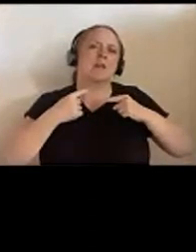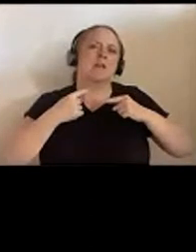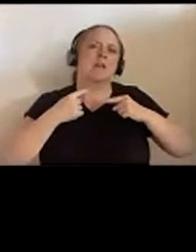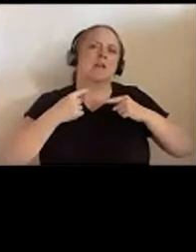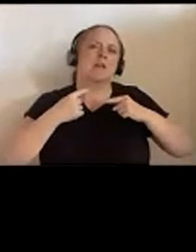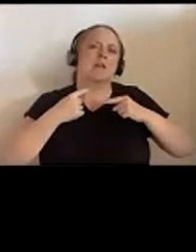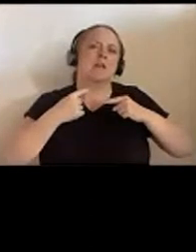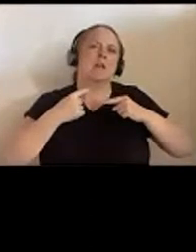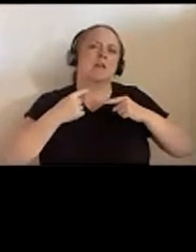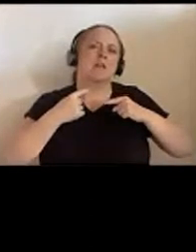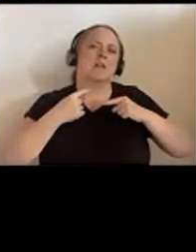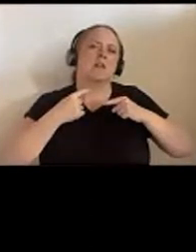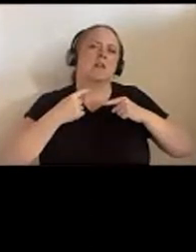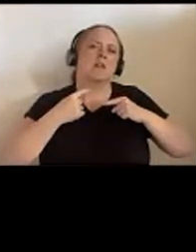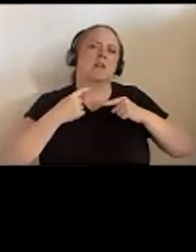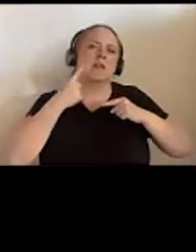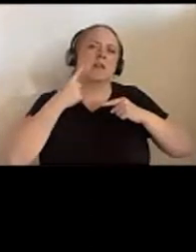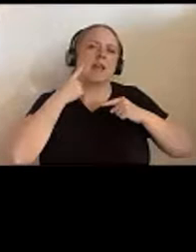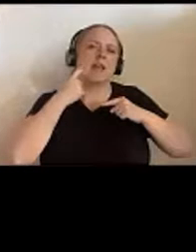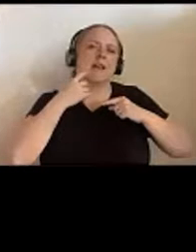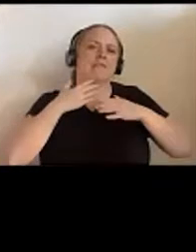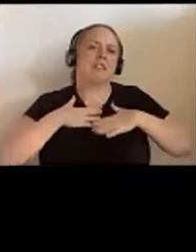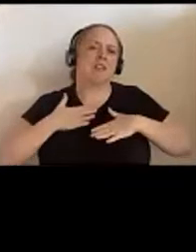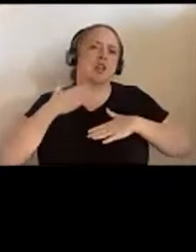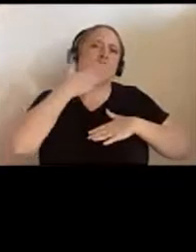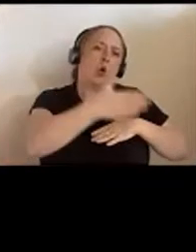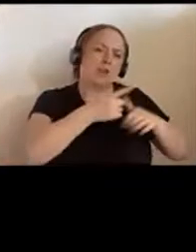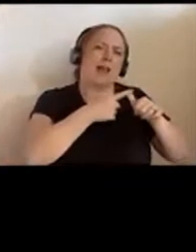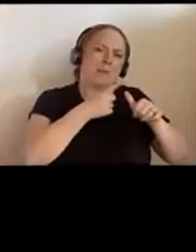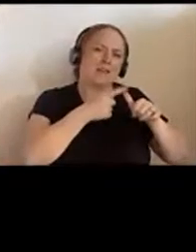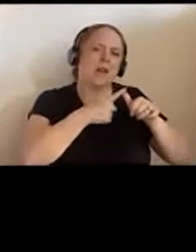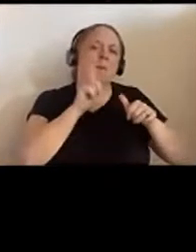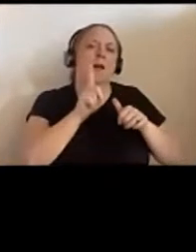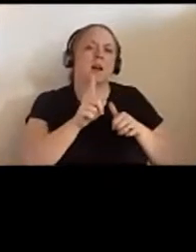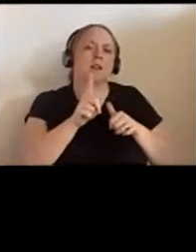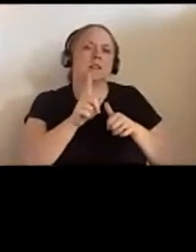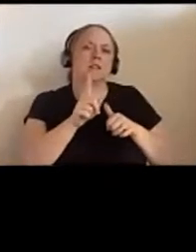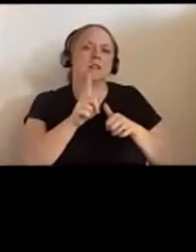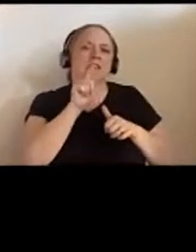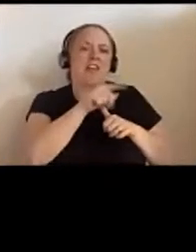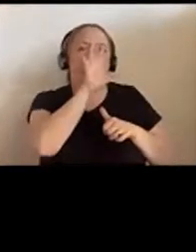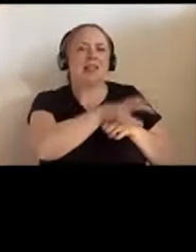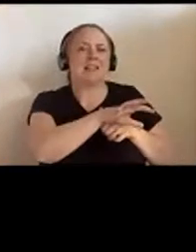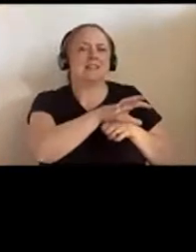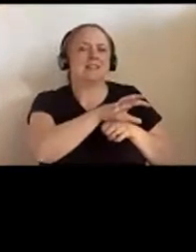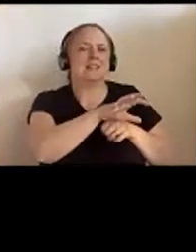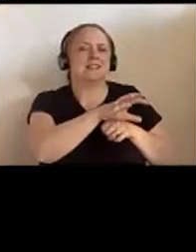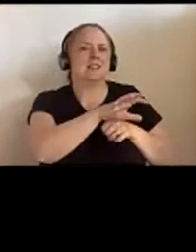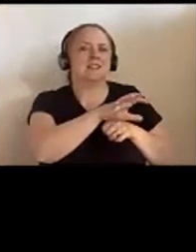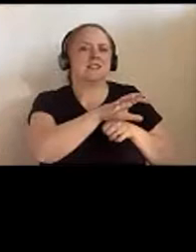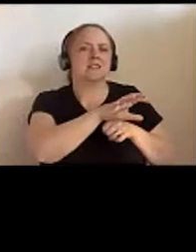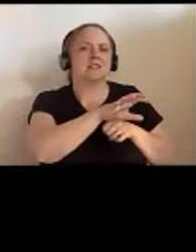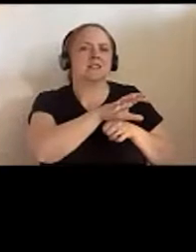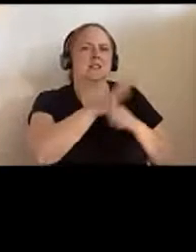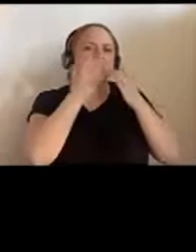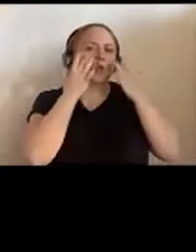because yes, you can physically go to Elmina, but actually that place doesn't embody what it is to be stateless,